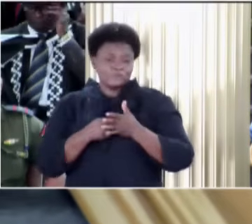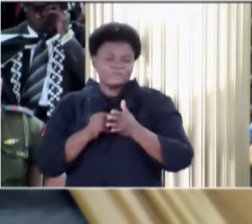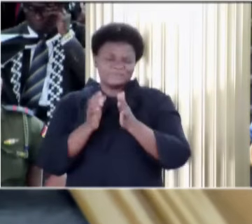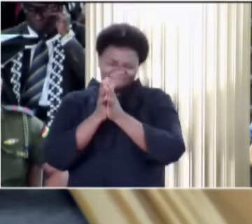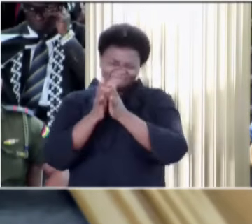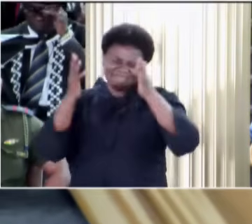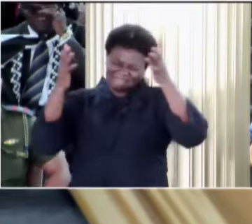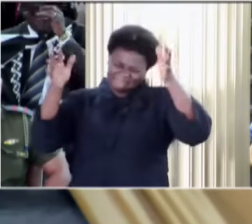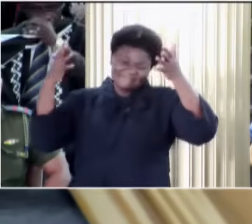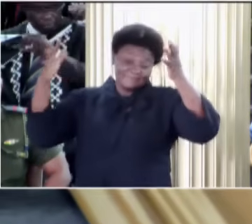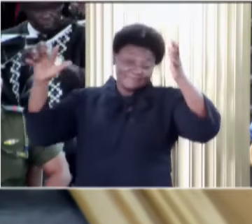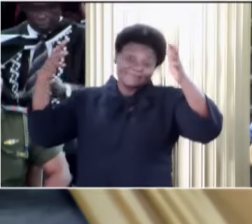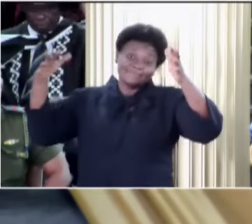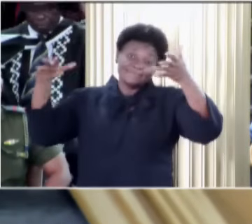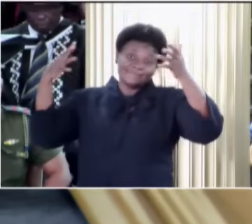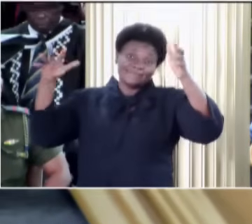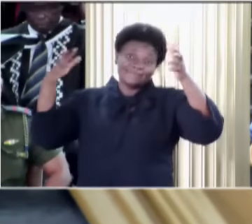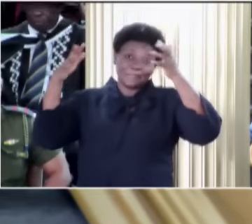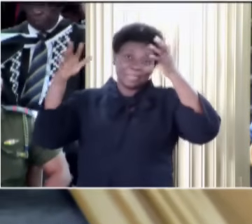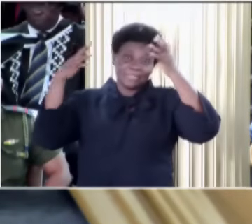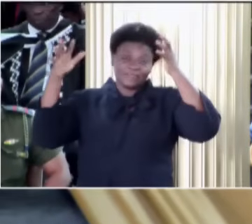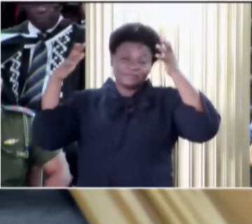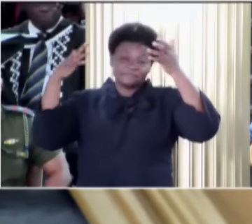big round of applause.